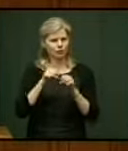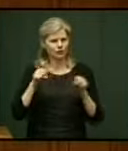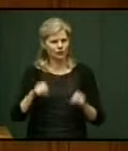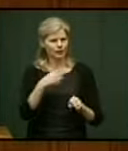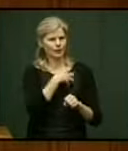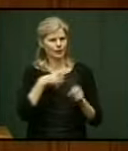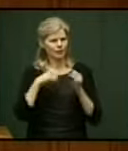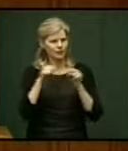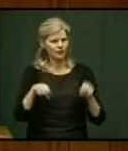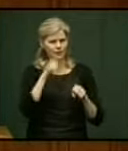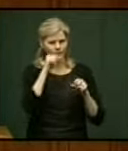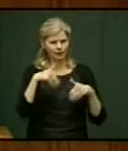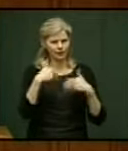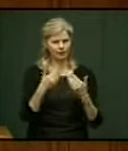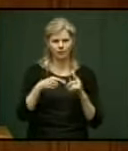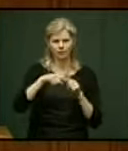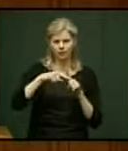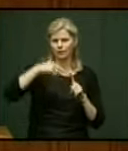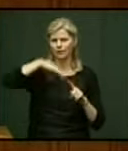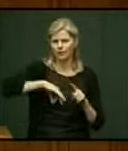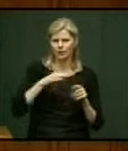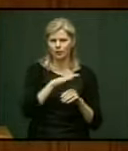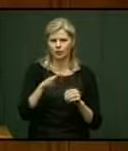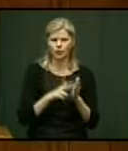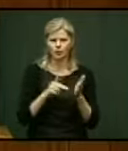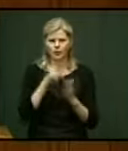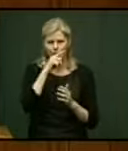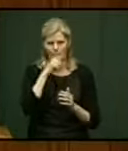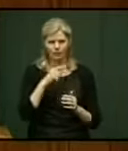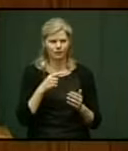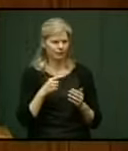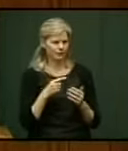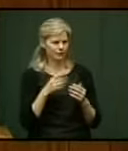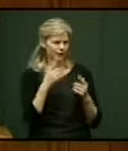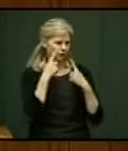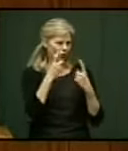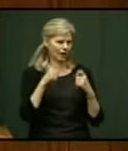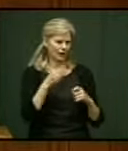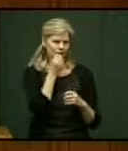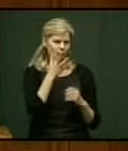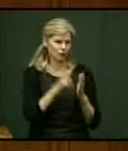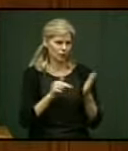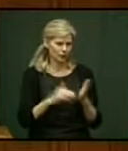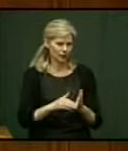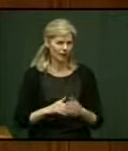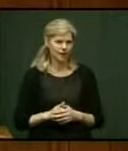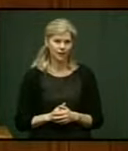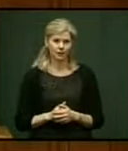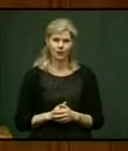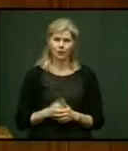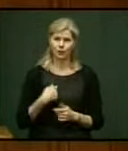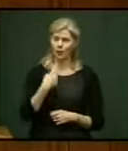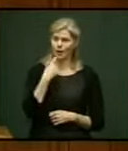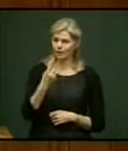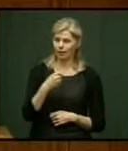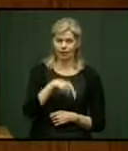positive impact on our fellow citizens and on this beautiful place we inhabit. To the 50th Parliament, I say, I